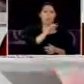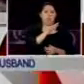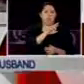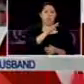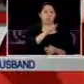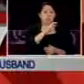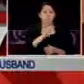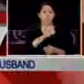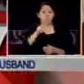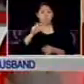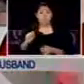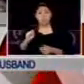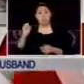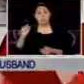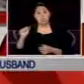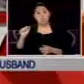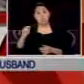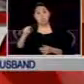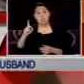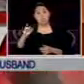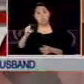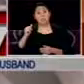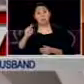Sandigan Bayan, GR numbers